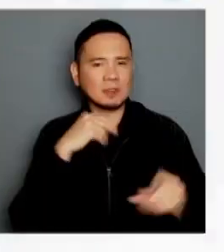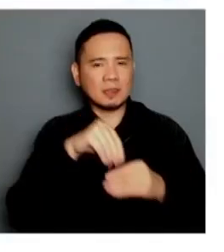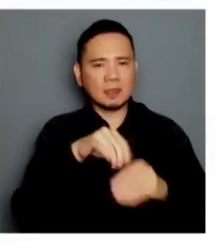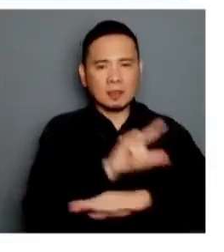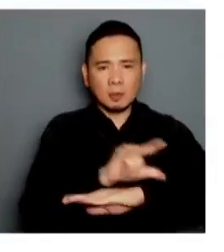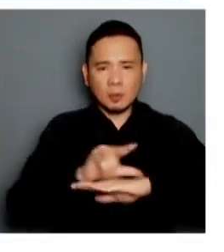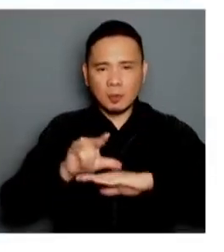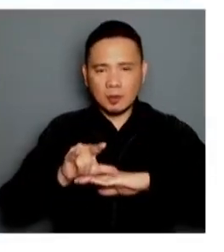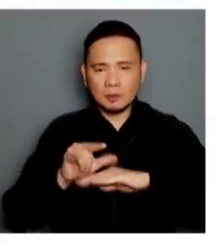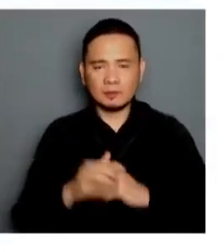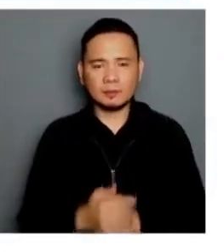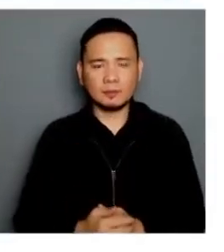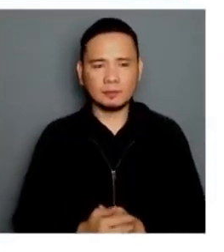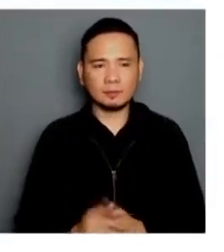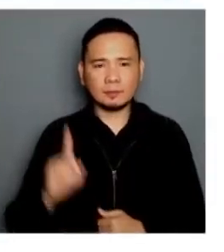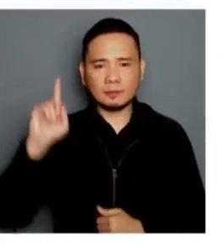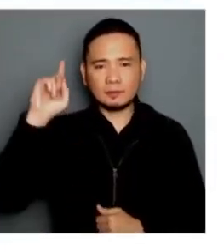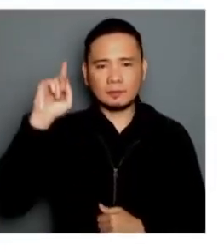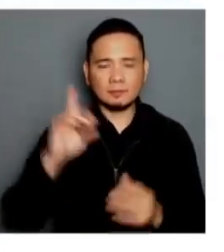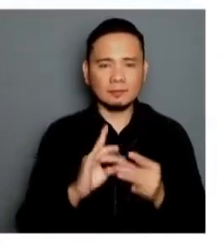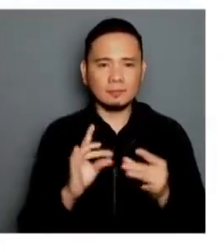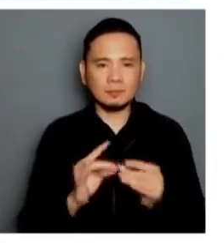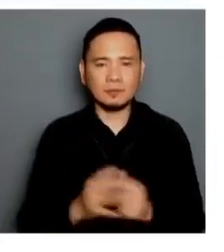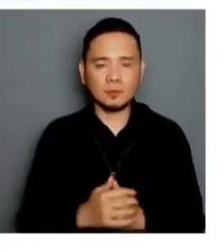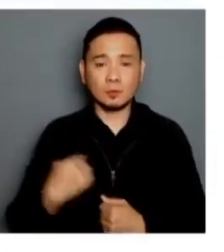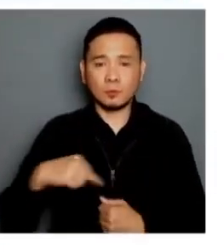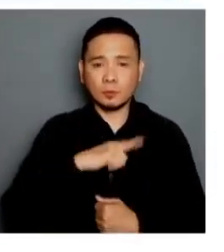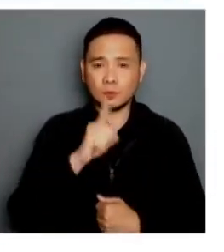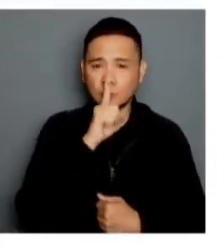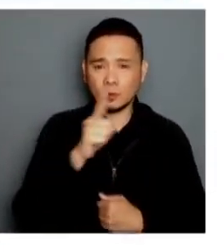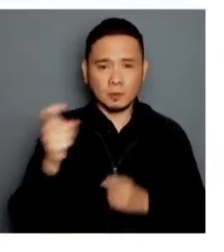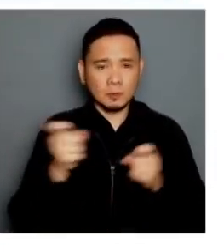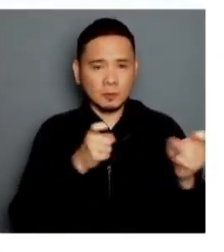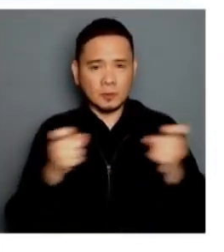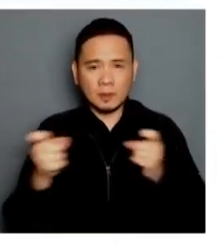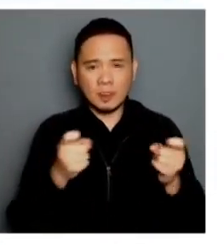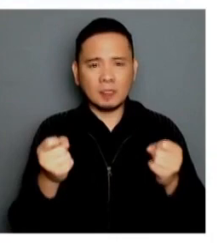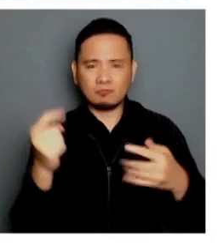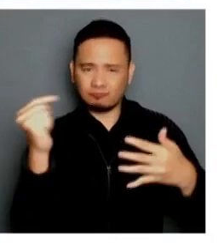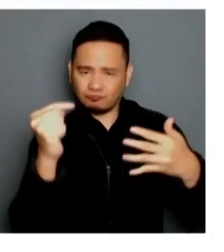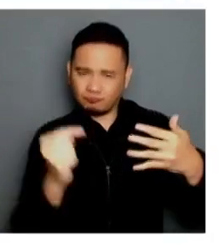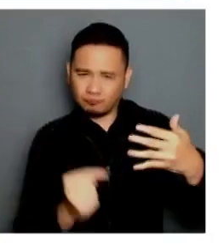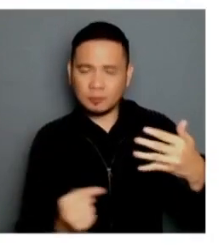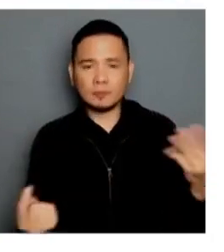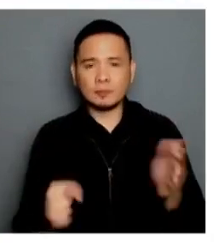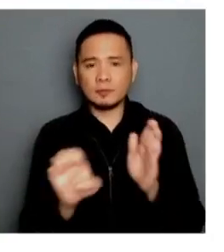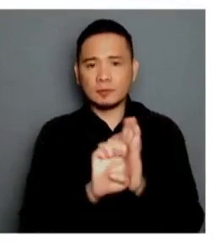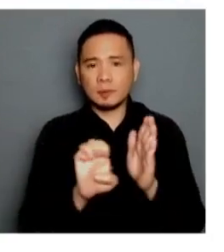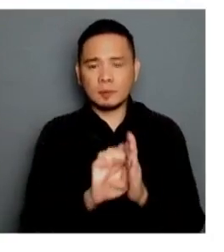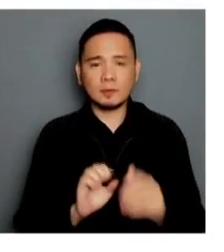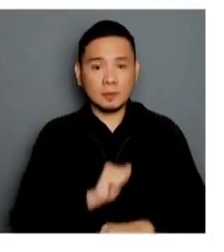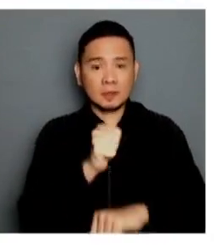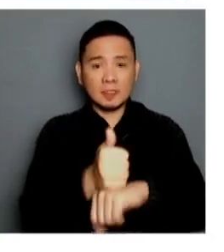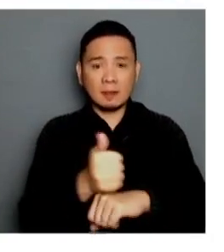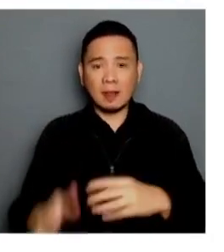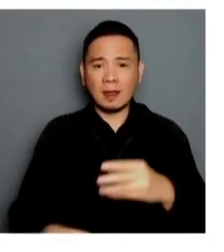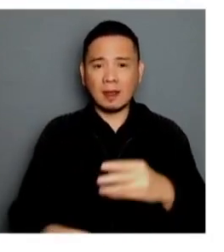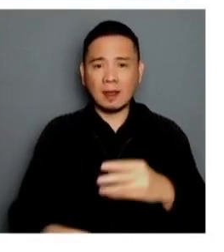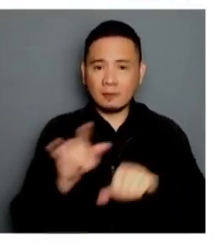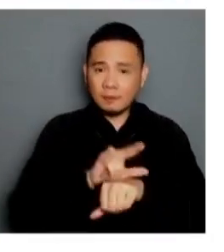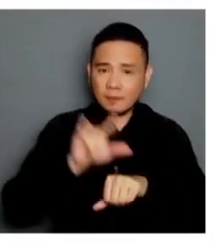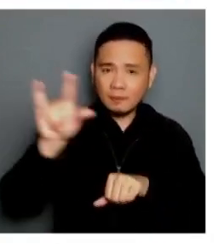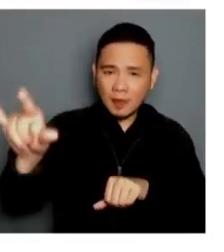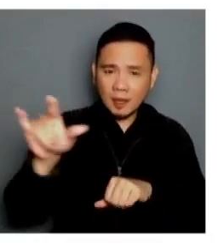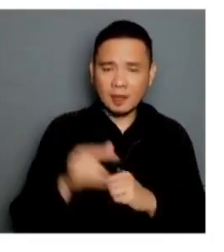We've been really managing on-ground operations, including starting today mounting of an additional flight to address